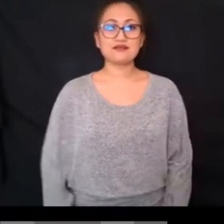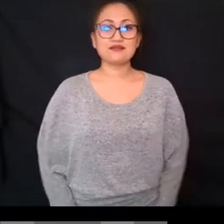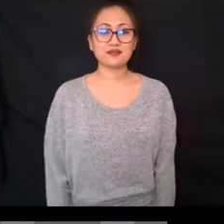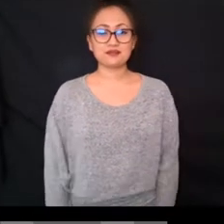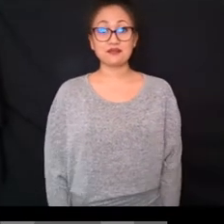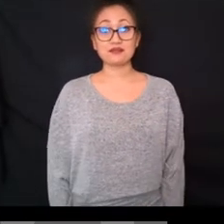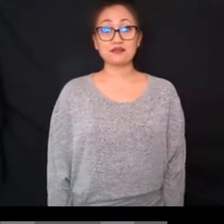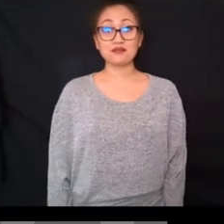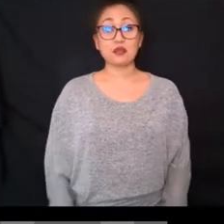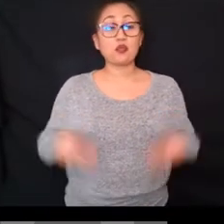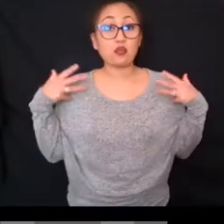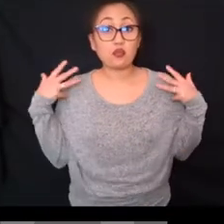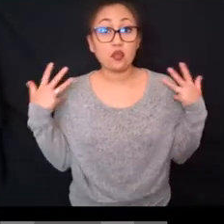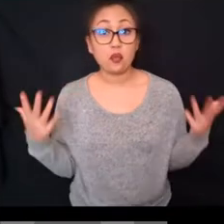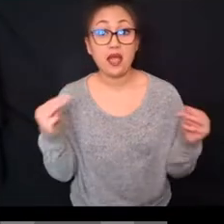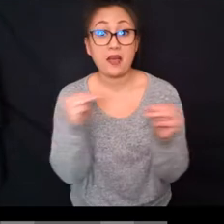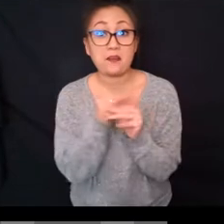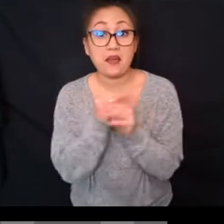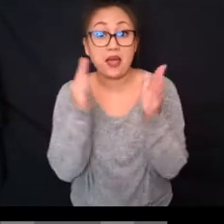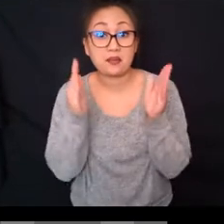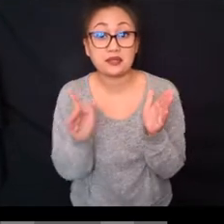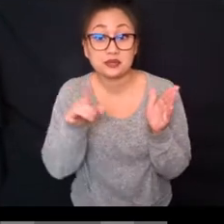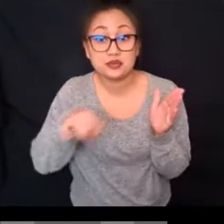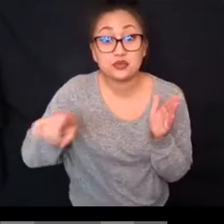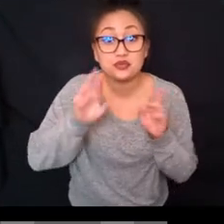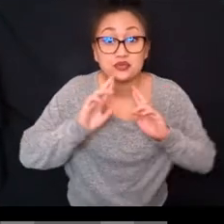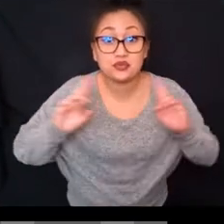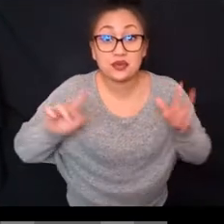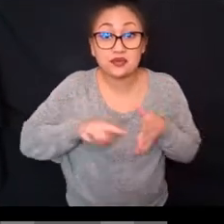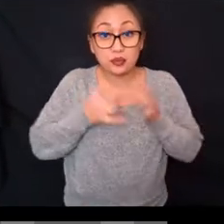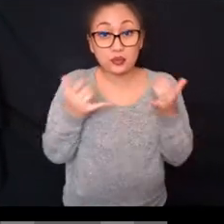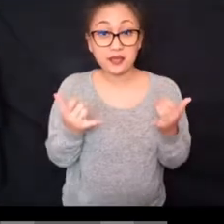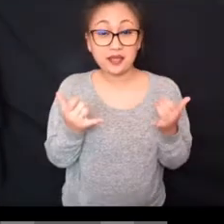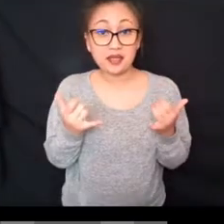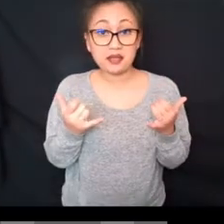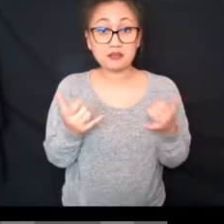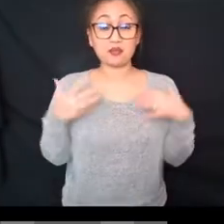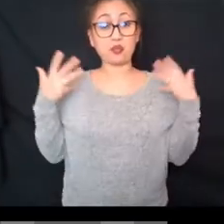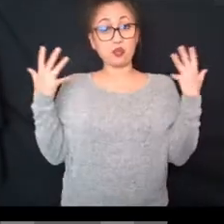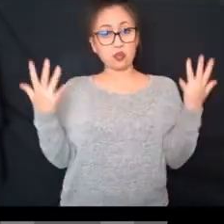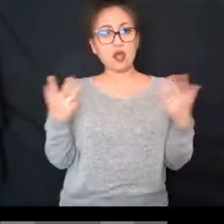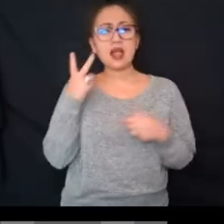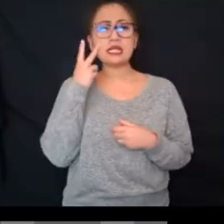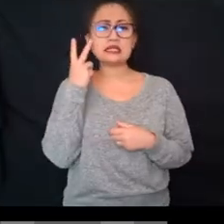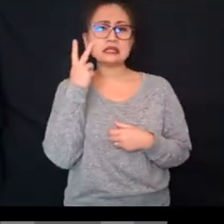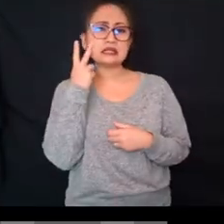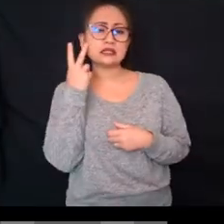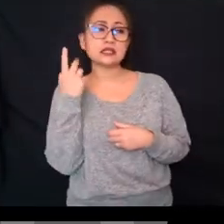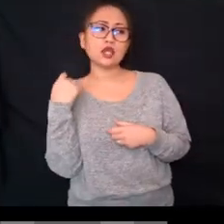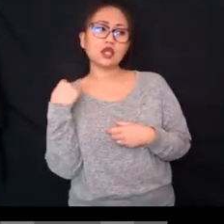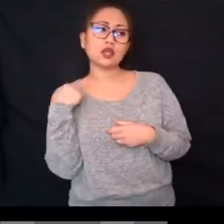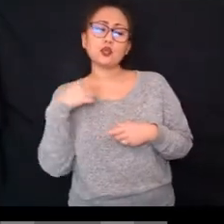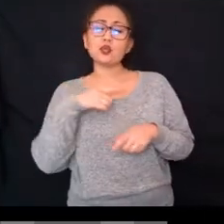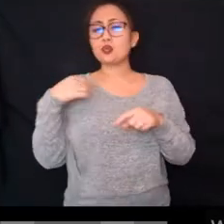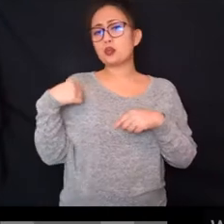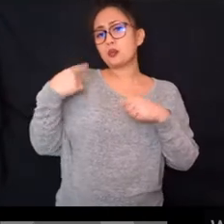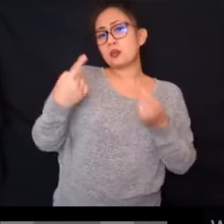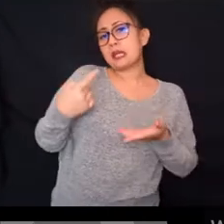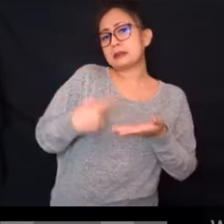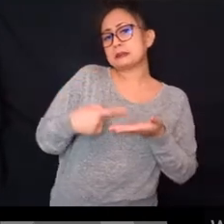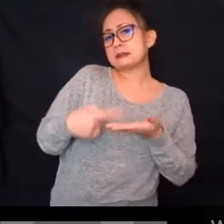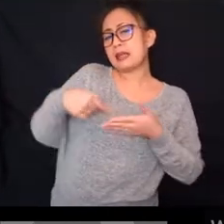Well, all right, mathematicians, are we ready to get started today? Yeah. Well, let's see. What have we been talking about this week? If